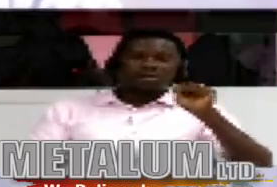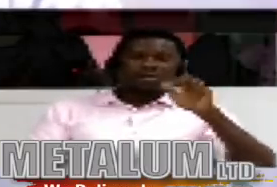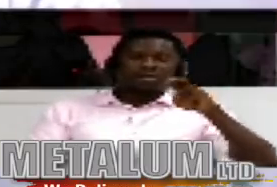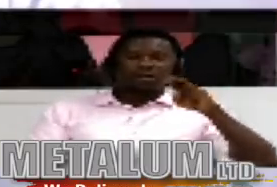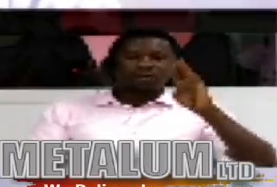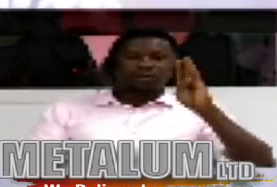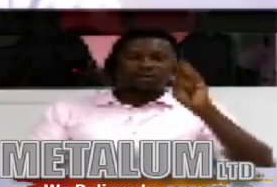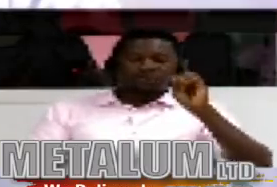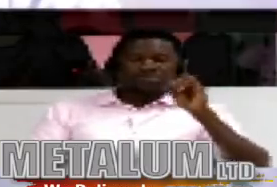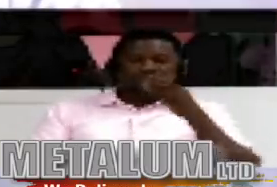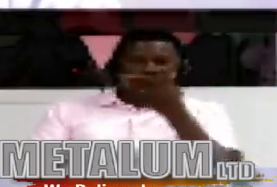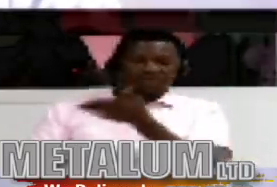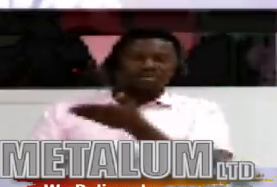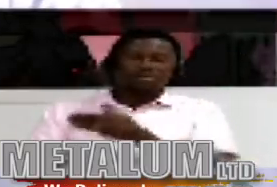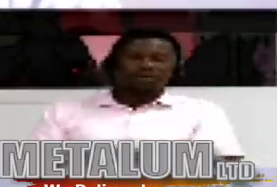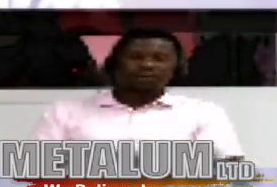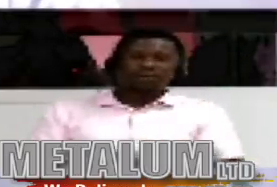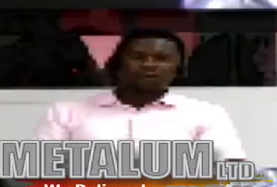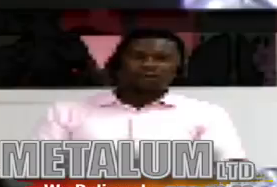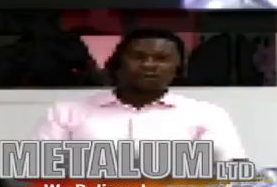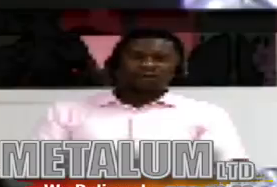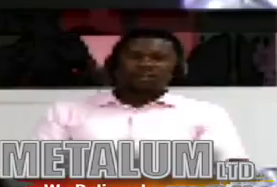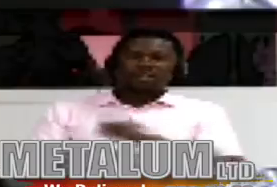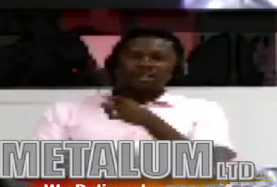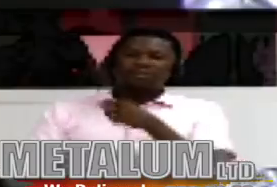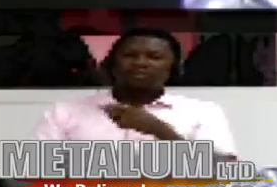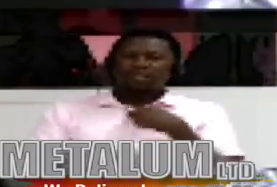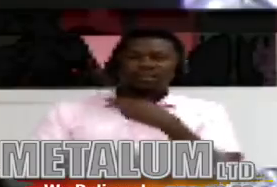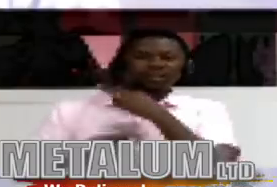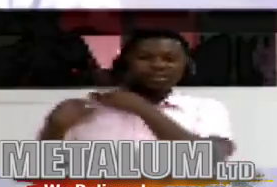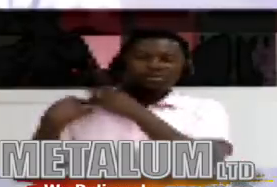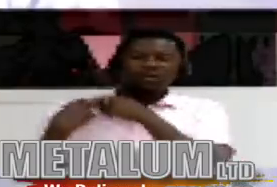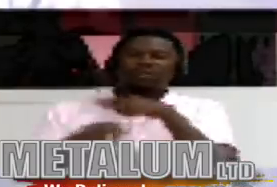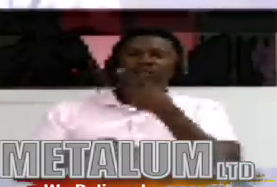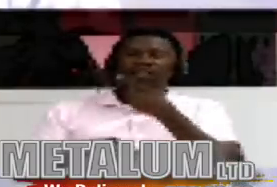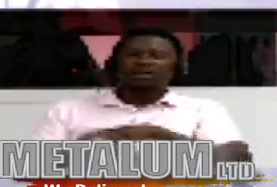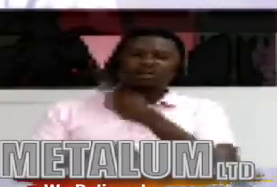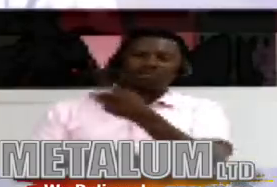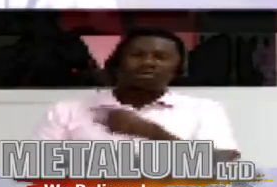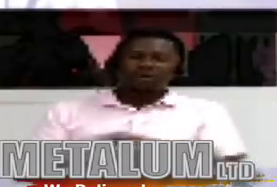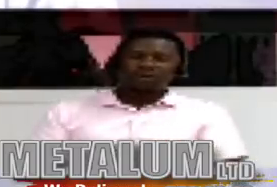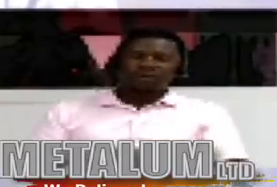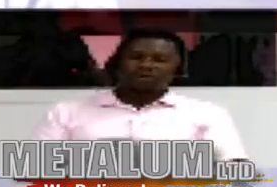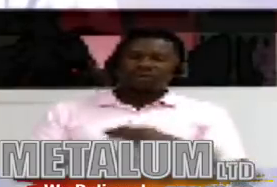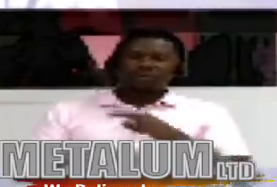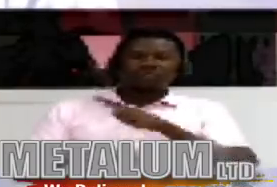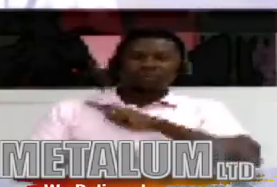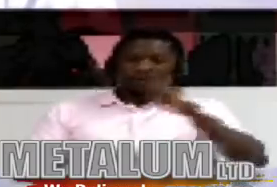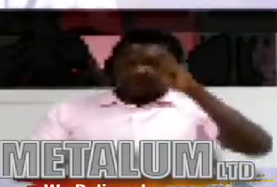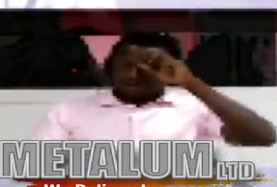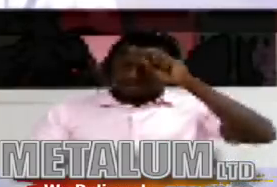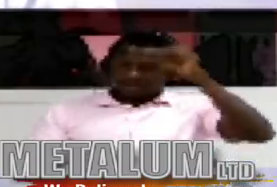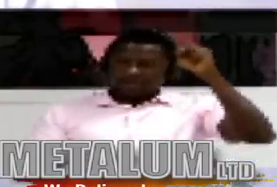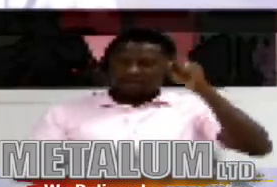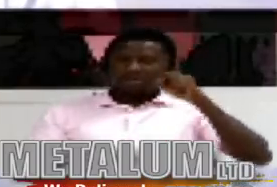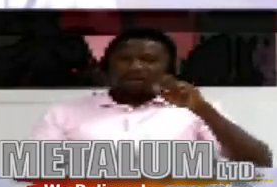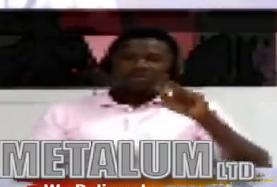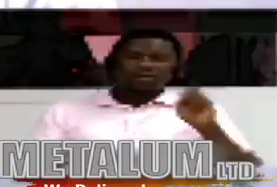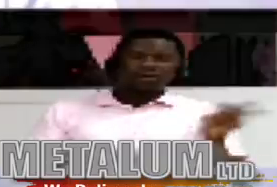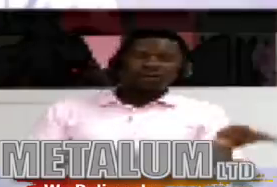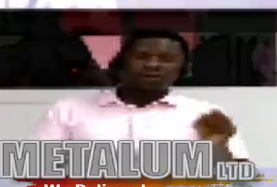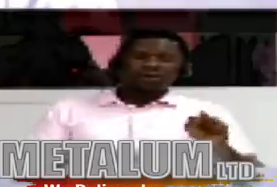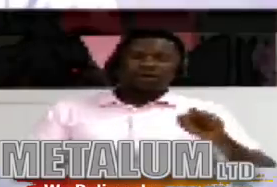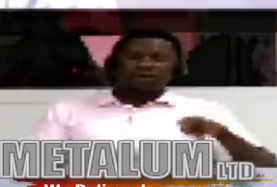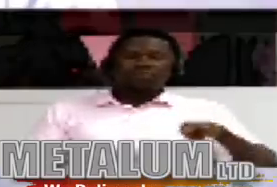And Alhaji Esdabo's role at that time was? He was the vice president Gamsu. Of Gamsu. Yes. So at